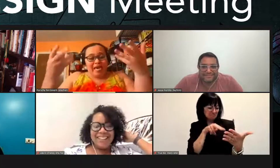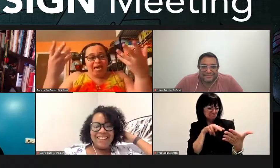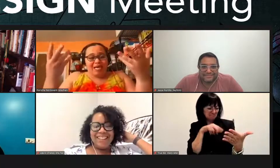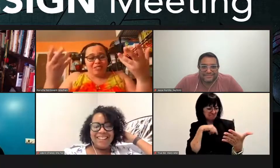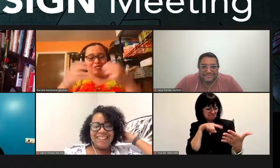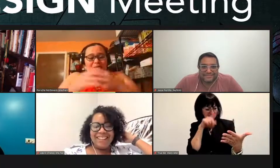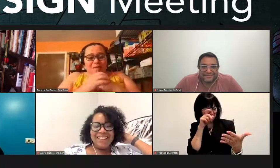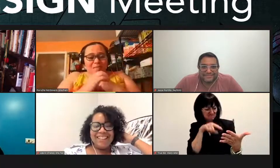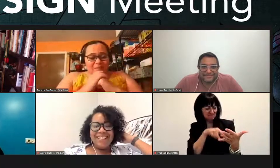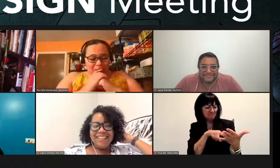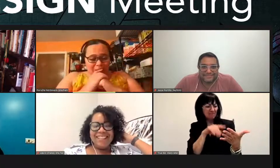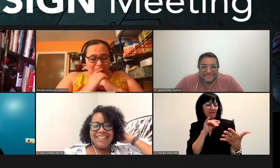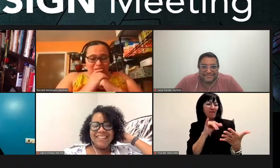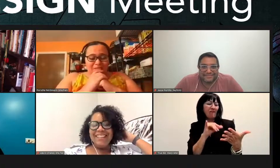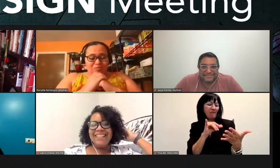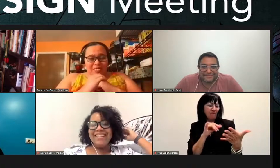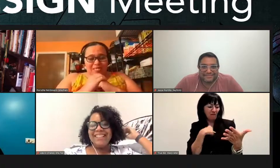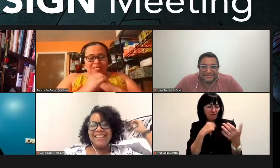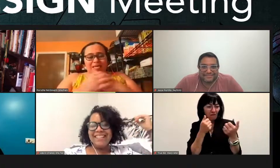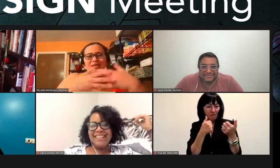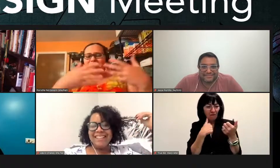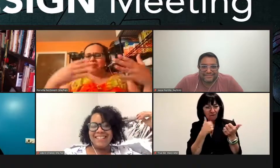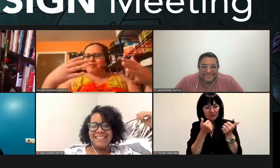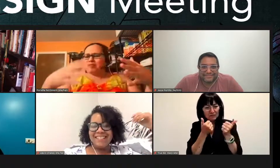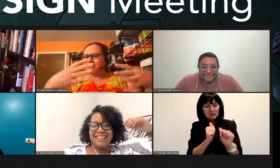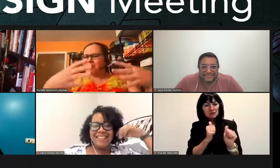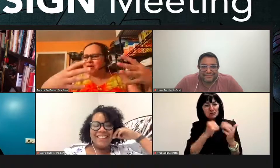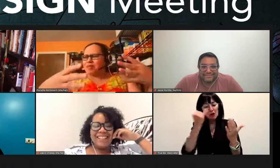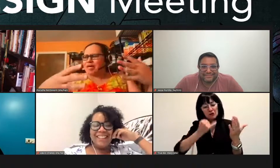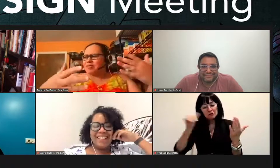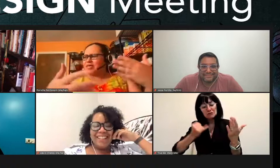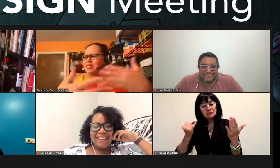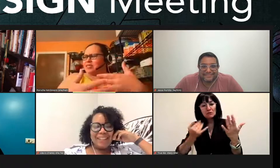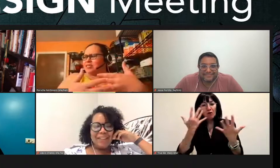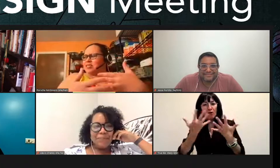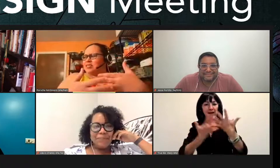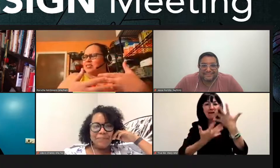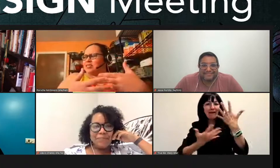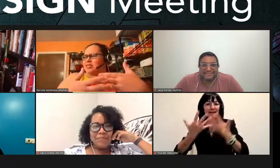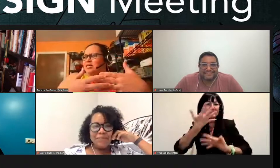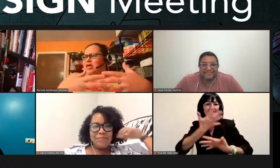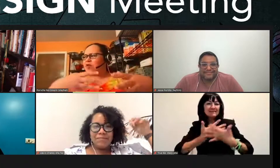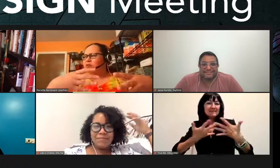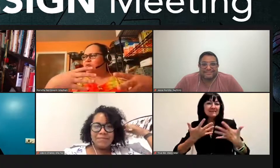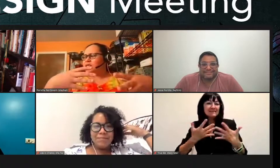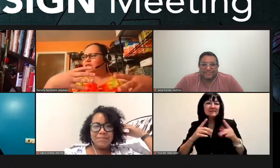draw like hands. This was not a thing, but it was something about like